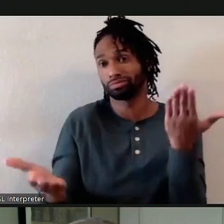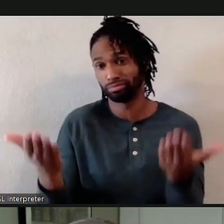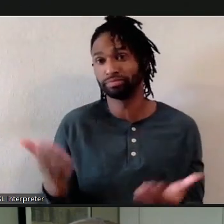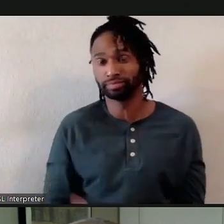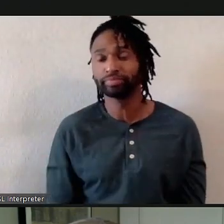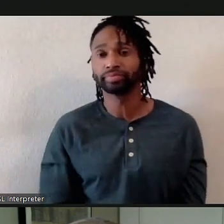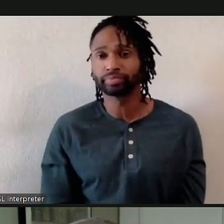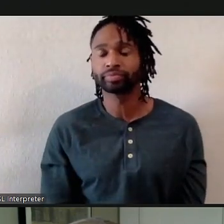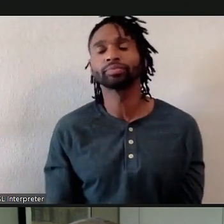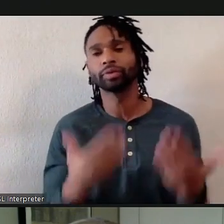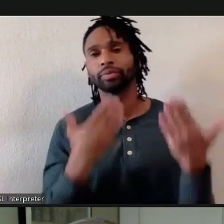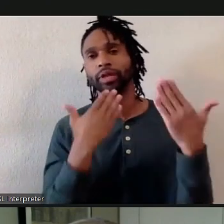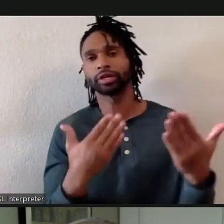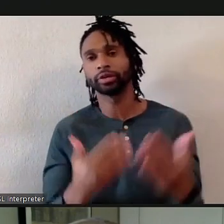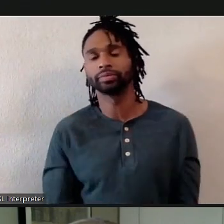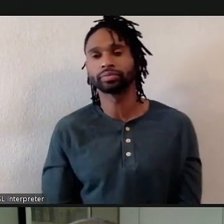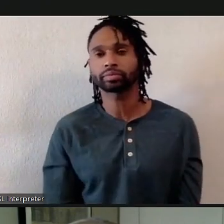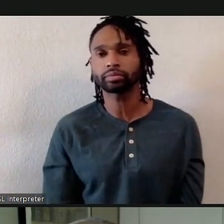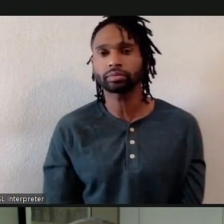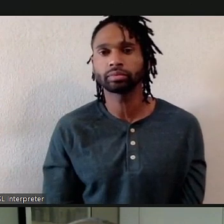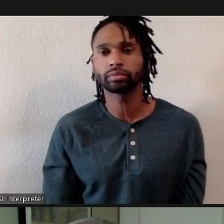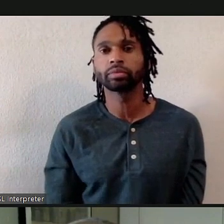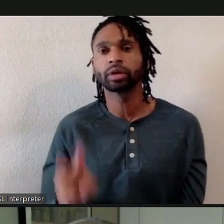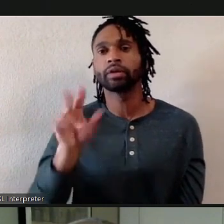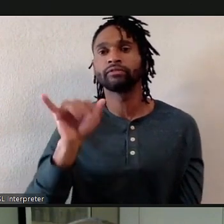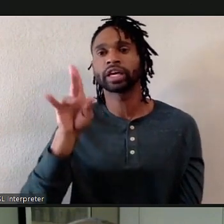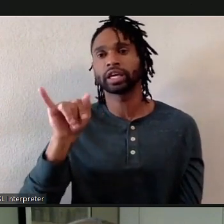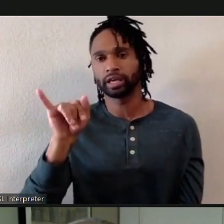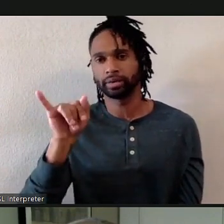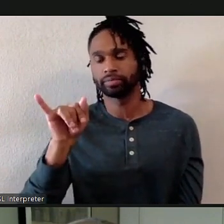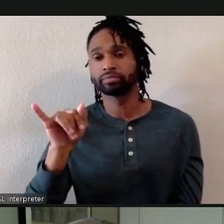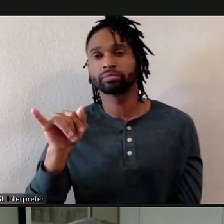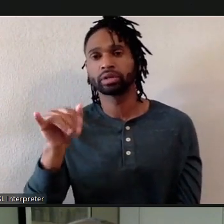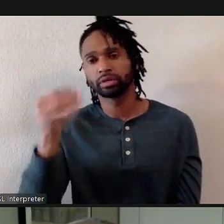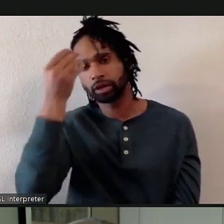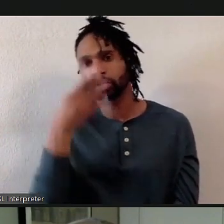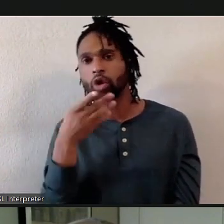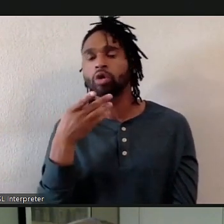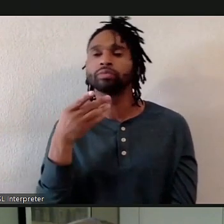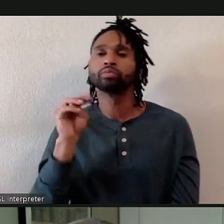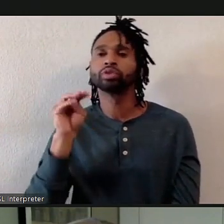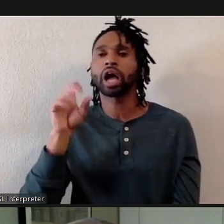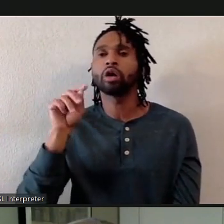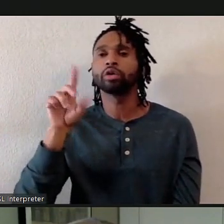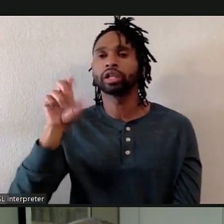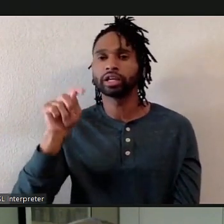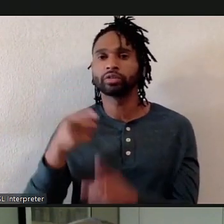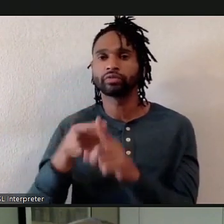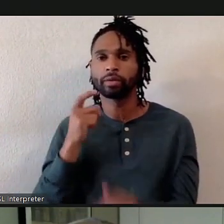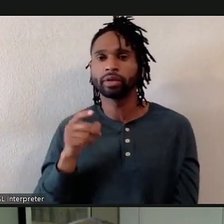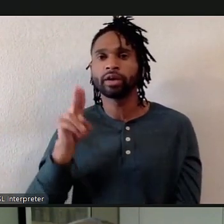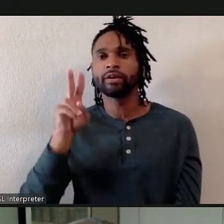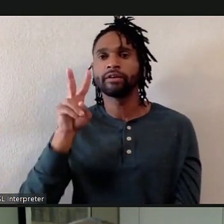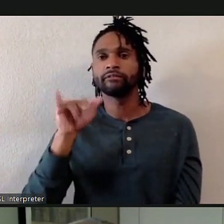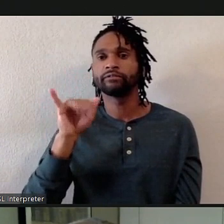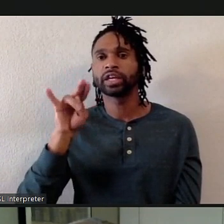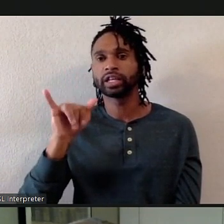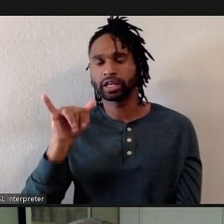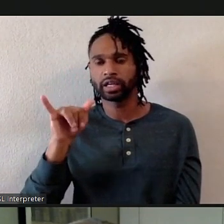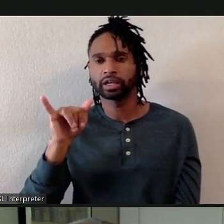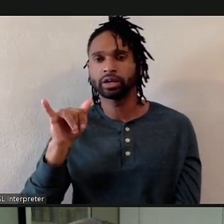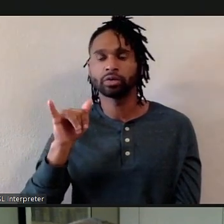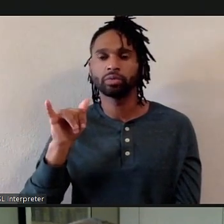Great, thank you. Vinny, I'm going to take it over to you, and if you could say which outlet you're with. Hi, it's Vinny Giudice at Bloomberg